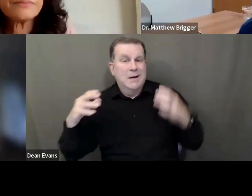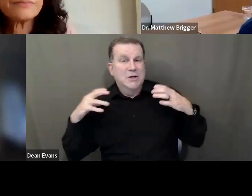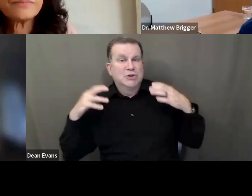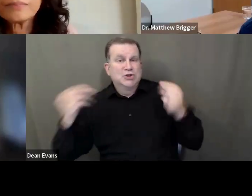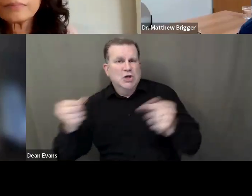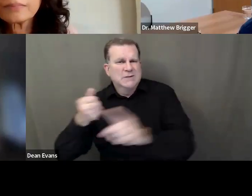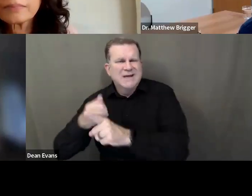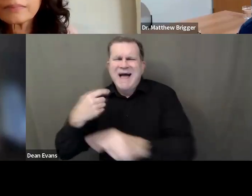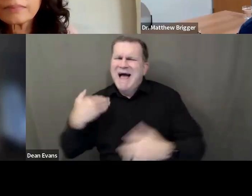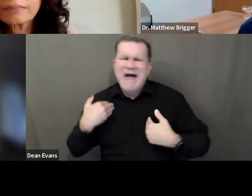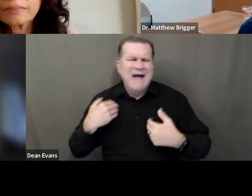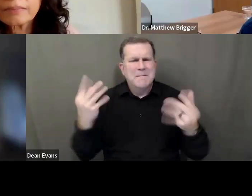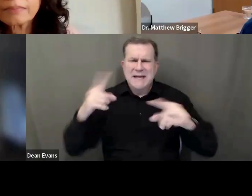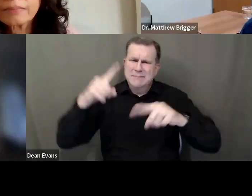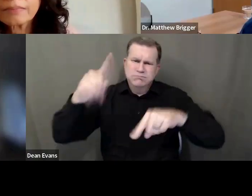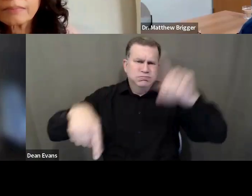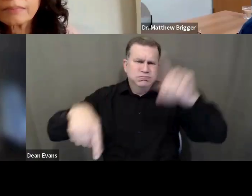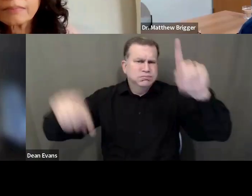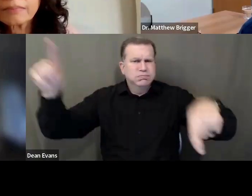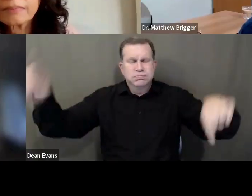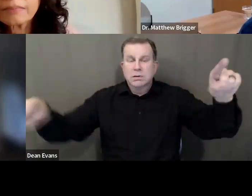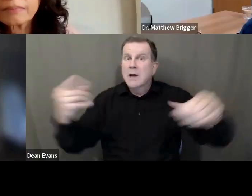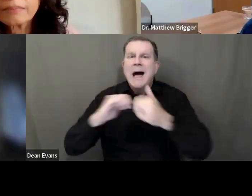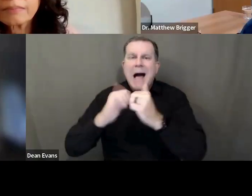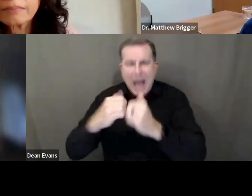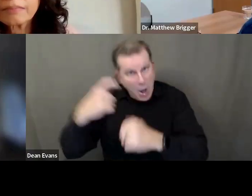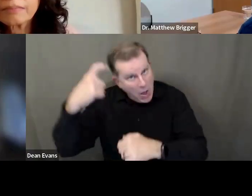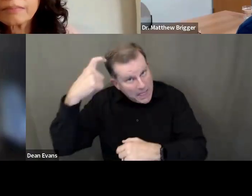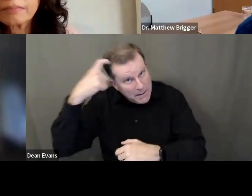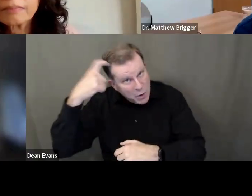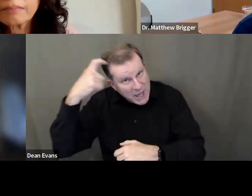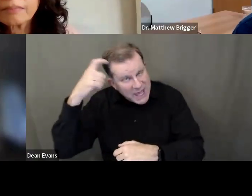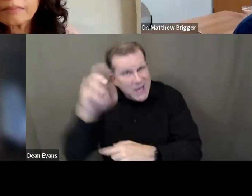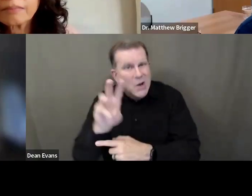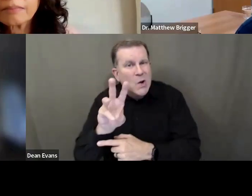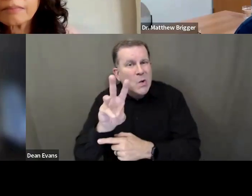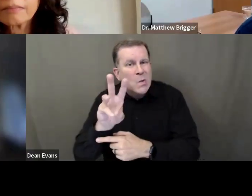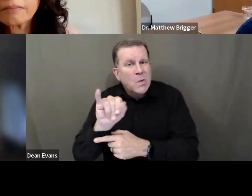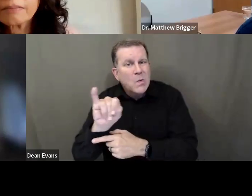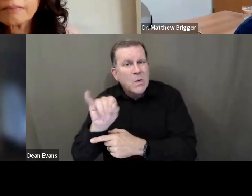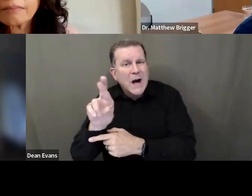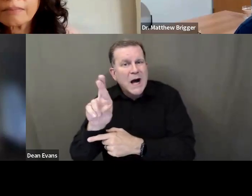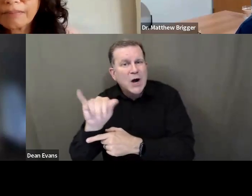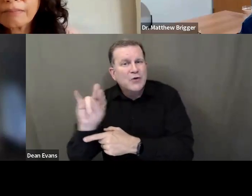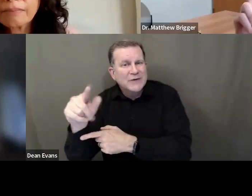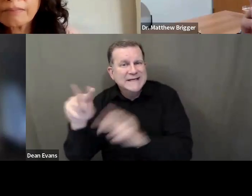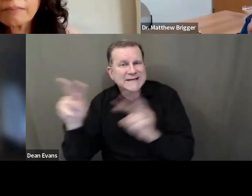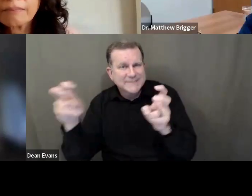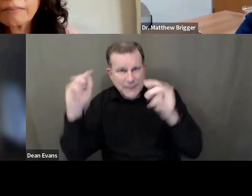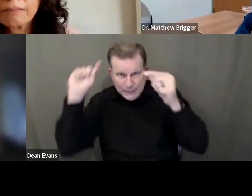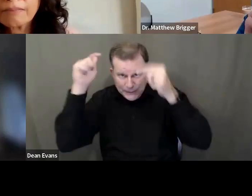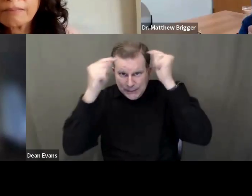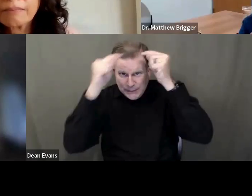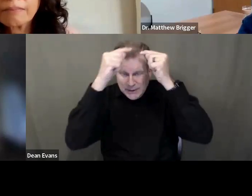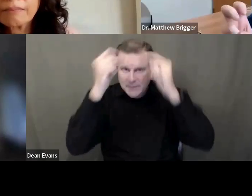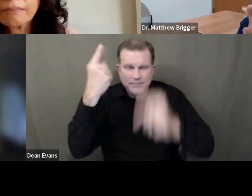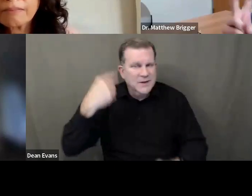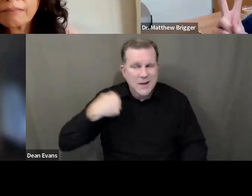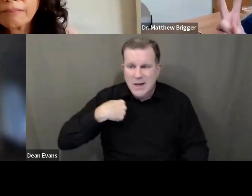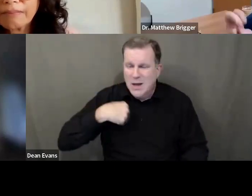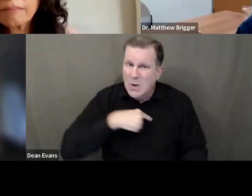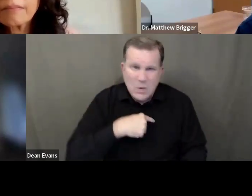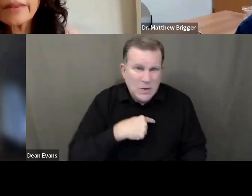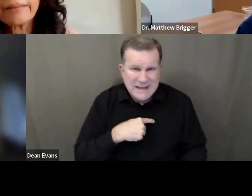and the Yes. way their wiring goes to the brain we barely understand it for quote unquote the normal